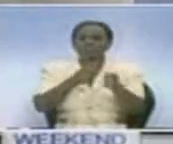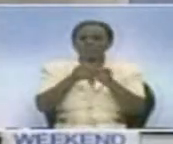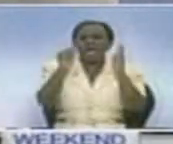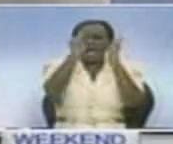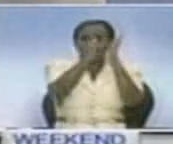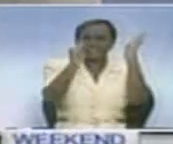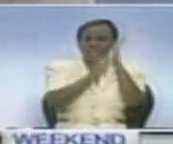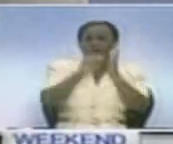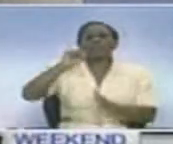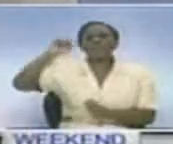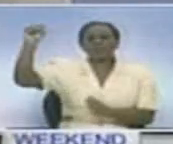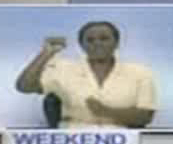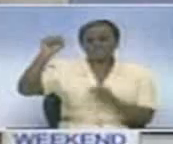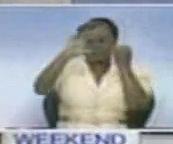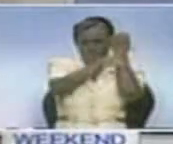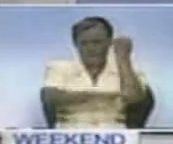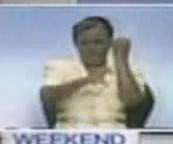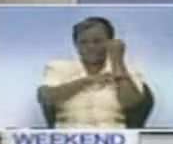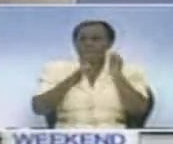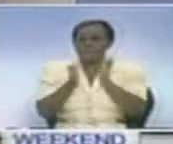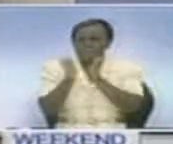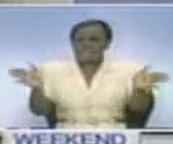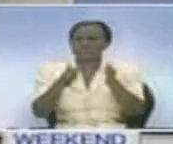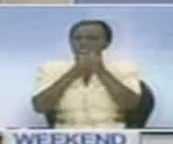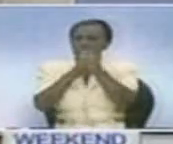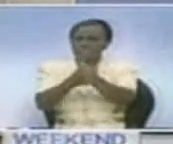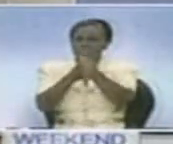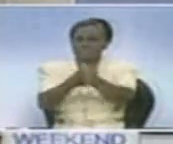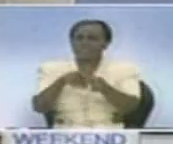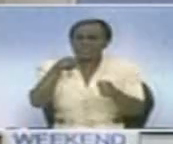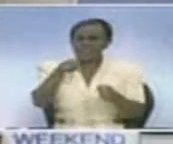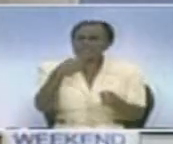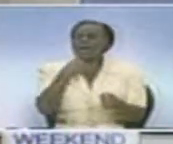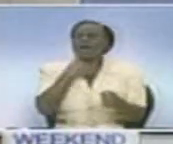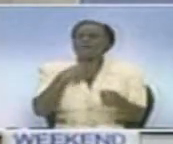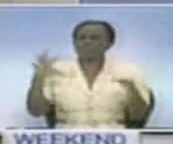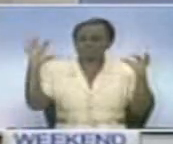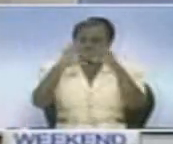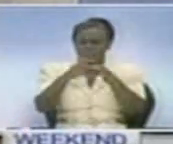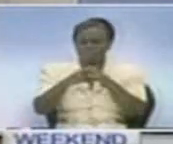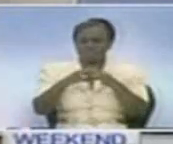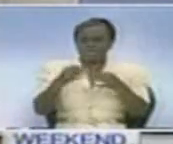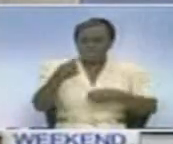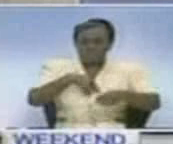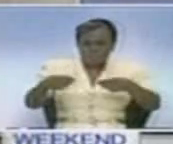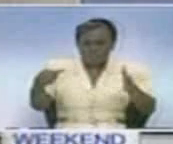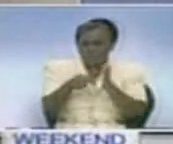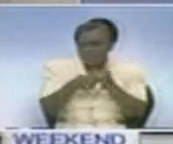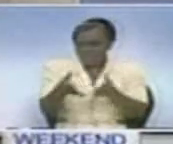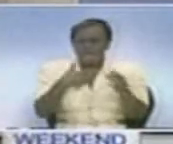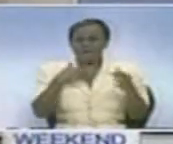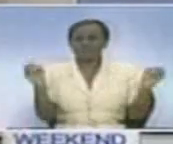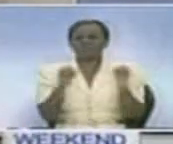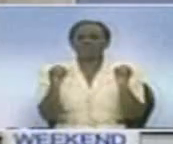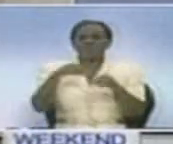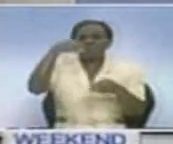agenda. They say, as majority leaders of parliament, that there is robust engagement and intensive discourse that is taking place